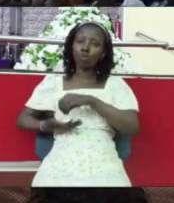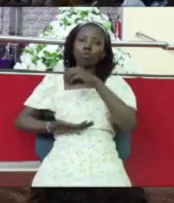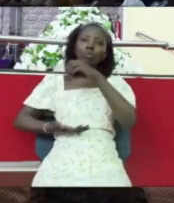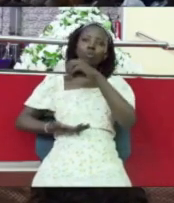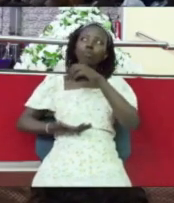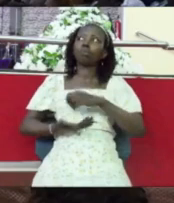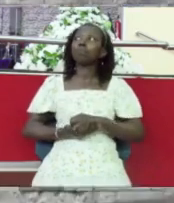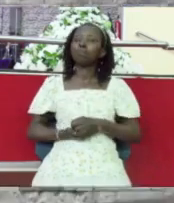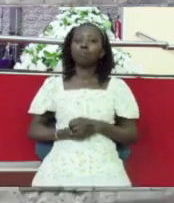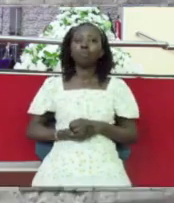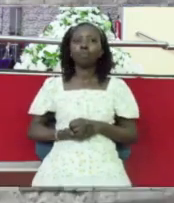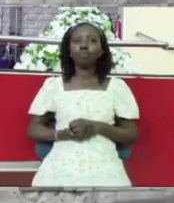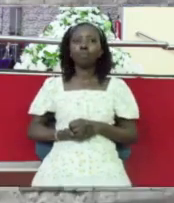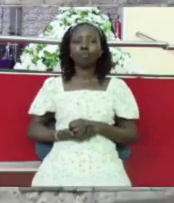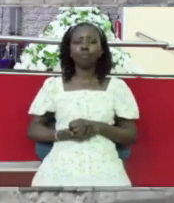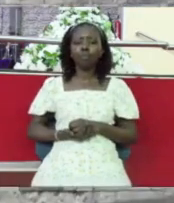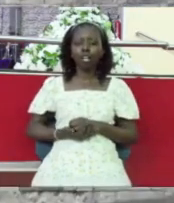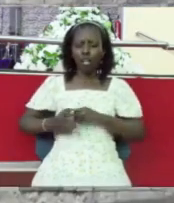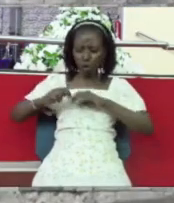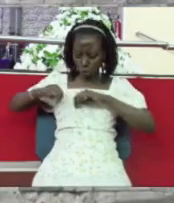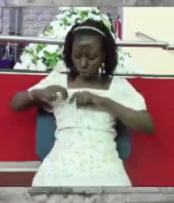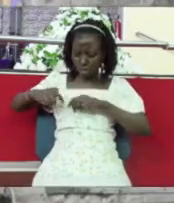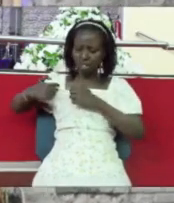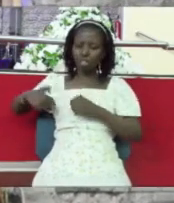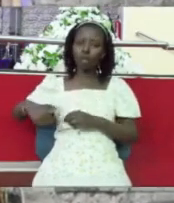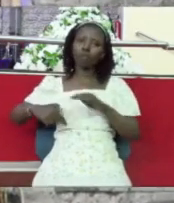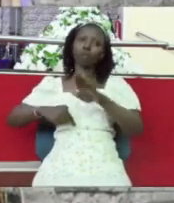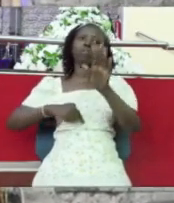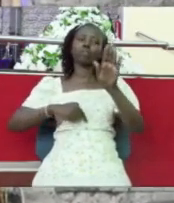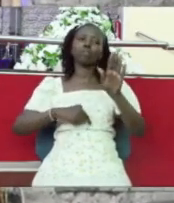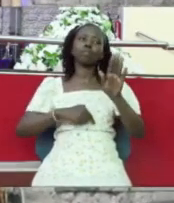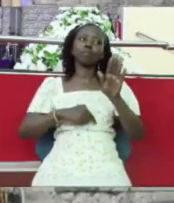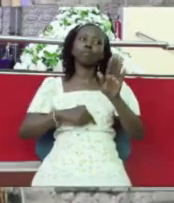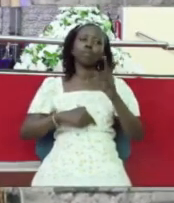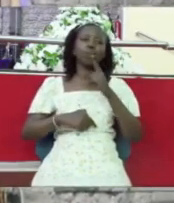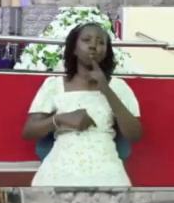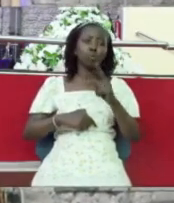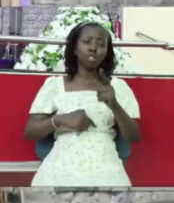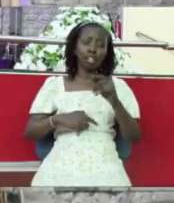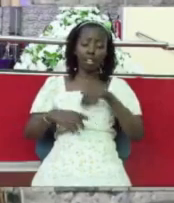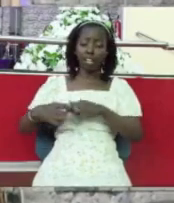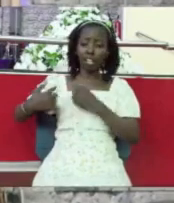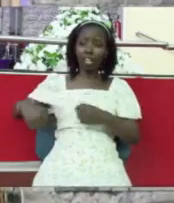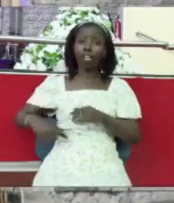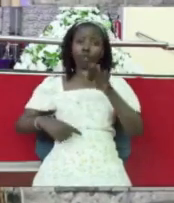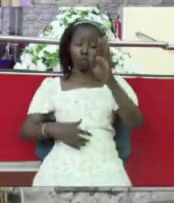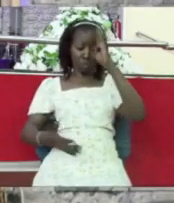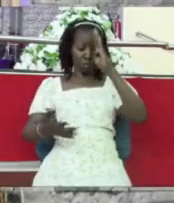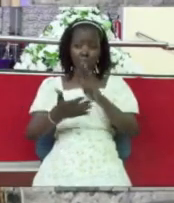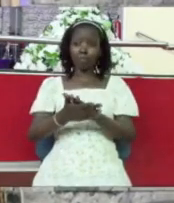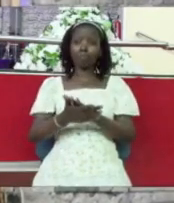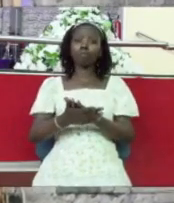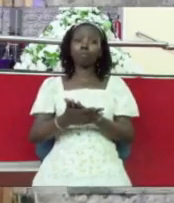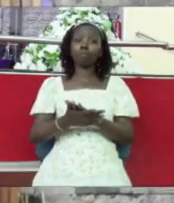kuweza kujichunguza. You're looking into your heart. Unaangalia moyo wako. We have said that it is in your heart that you believe. Tumesema ya kwamba ni katika